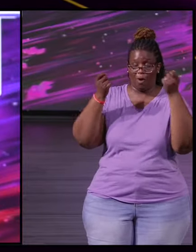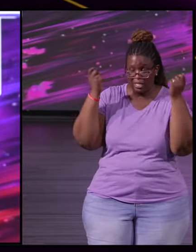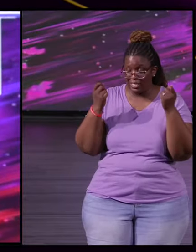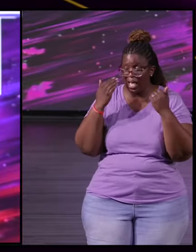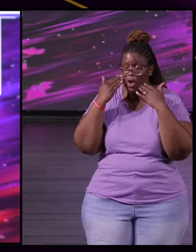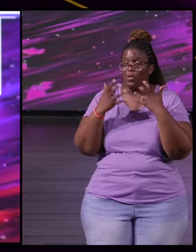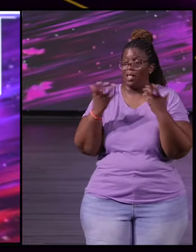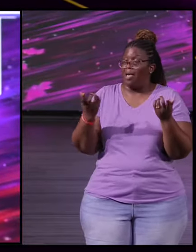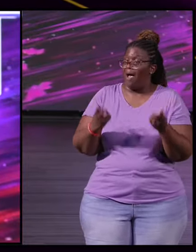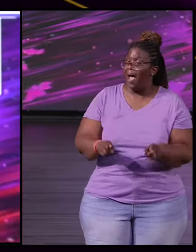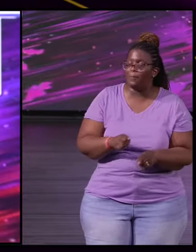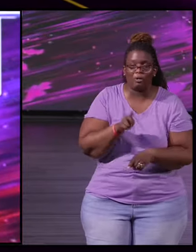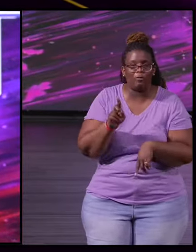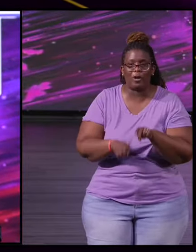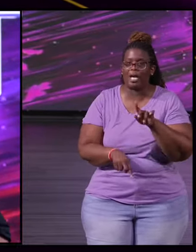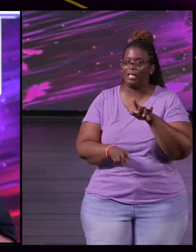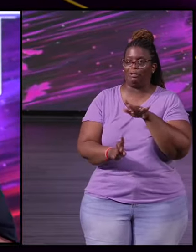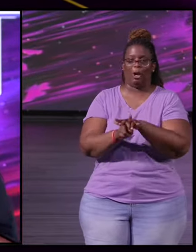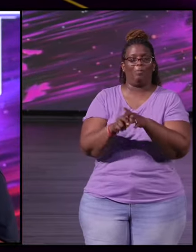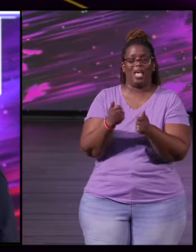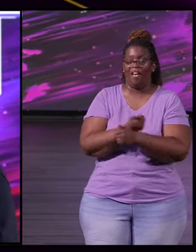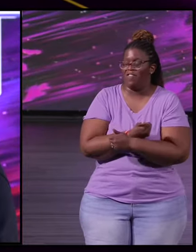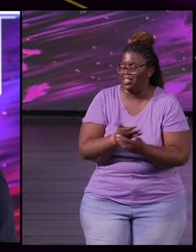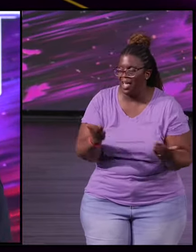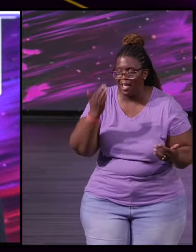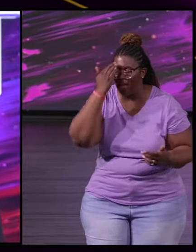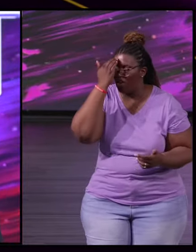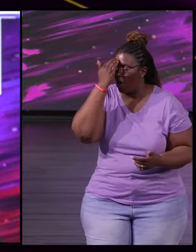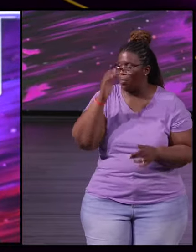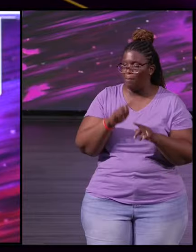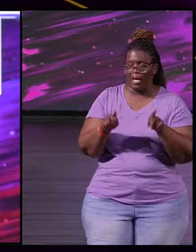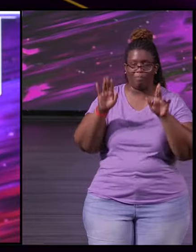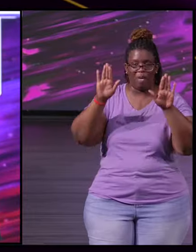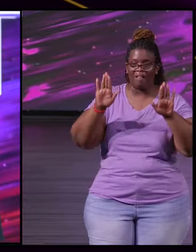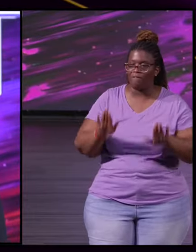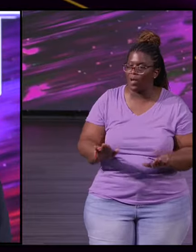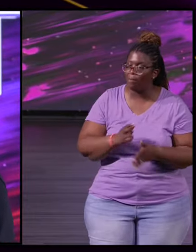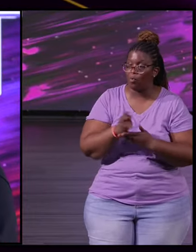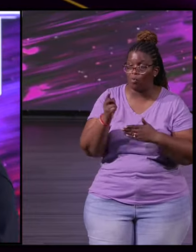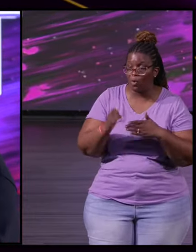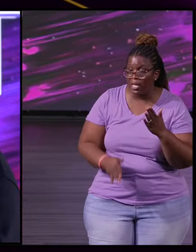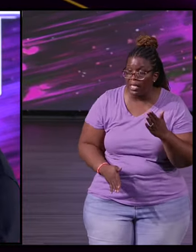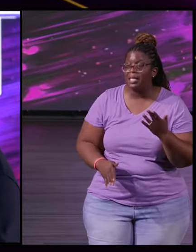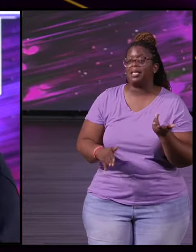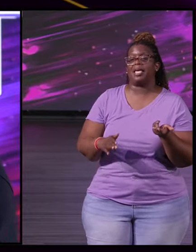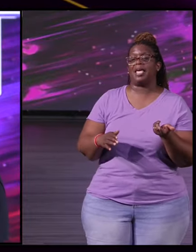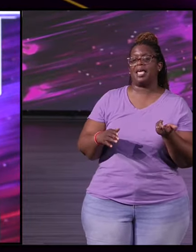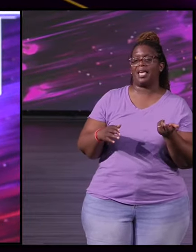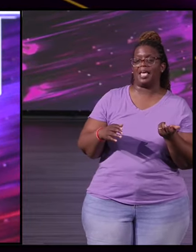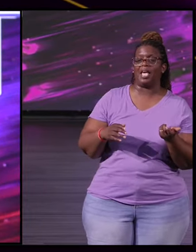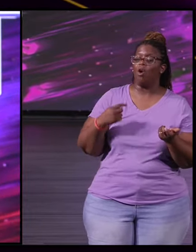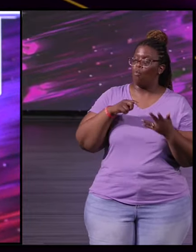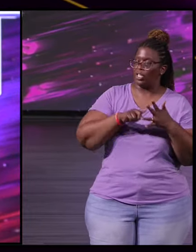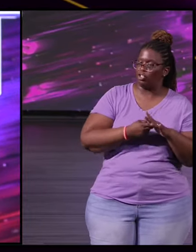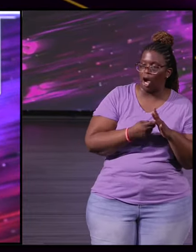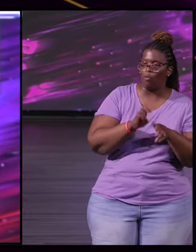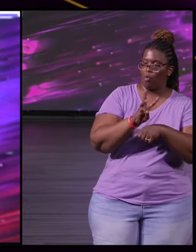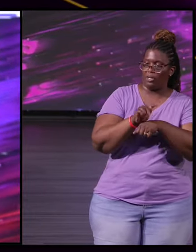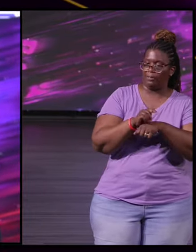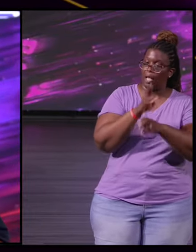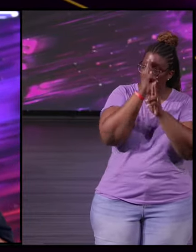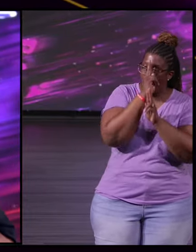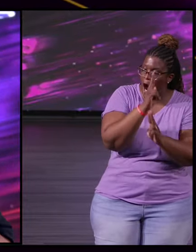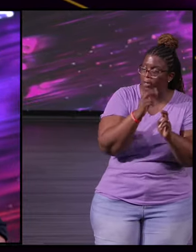I know everybody couldn't make it to everything, but it has been a phenomenal weekend. We start our Homecoming celebrations off with Words Have Honors, where we pause